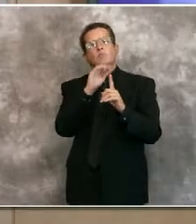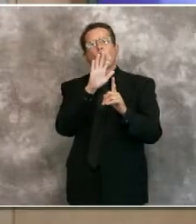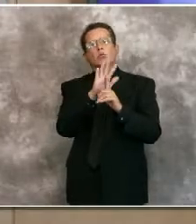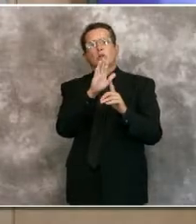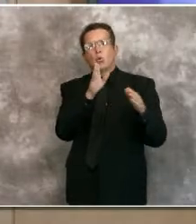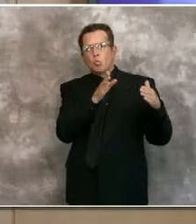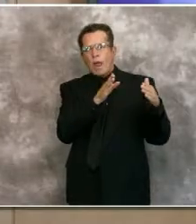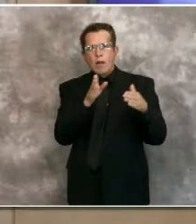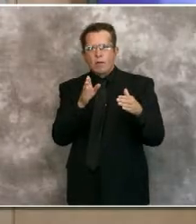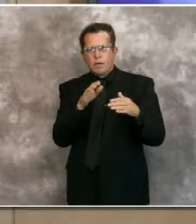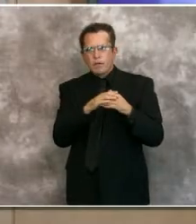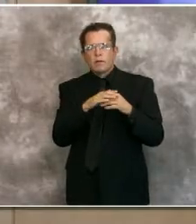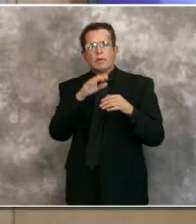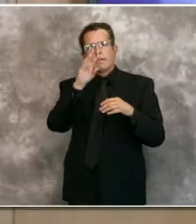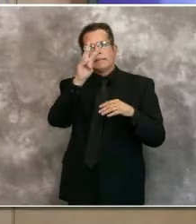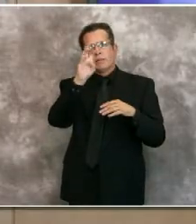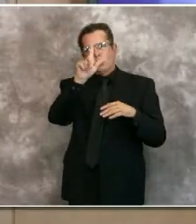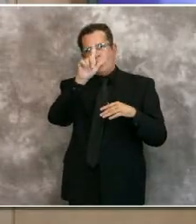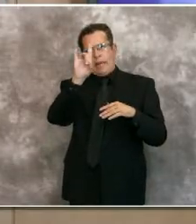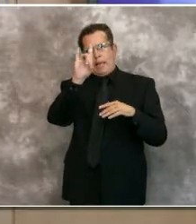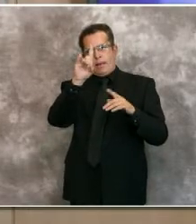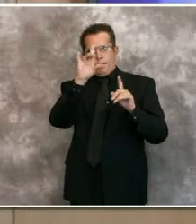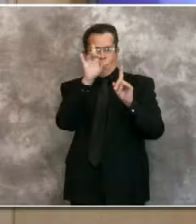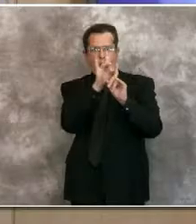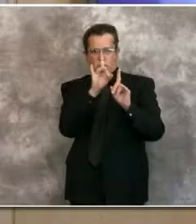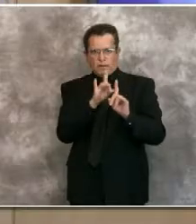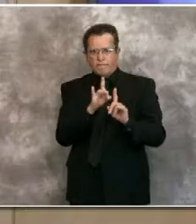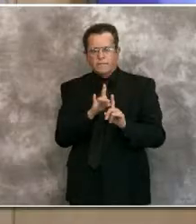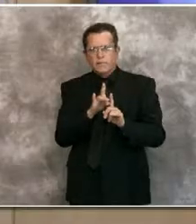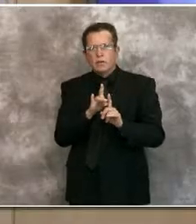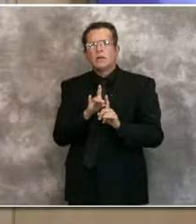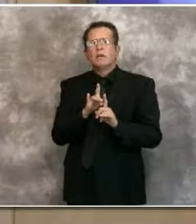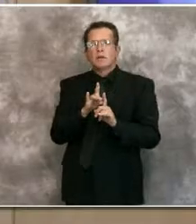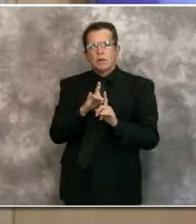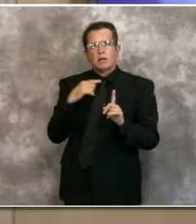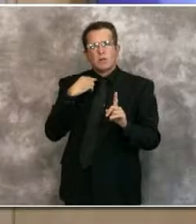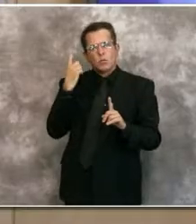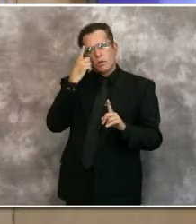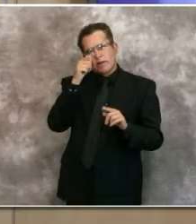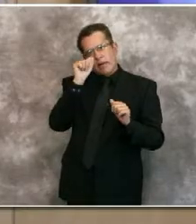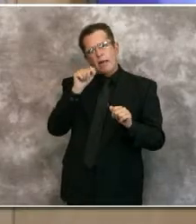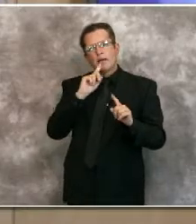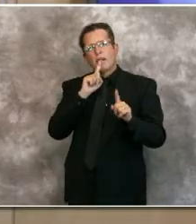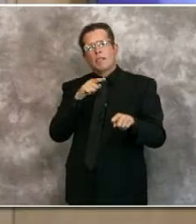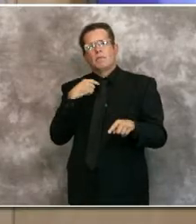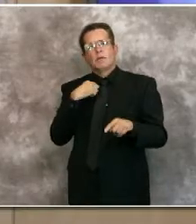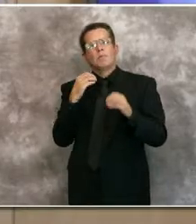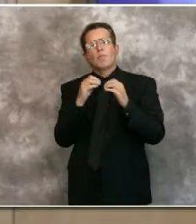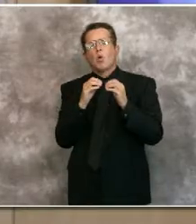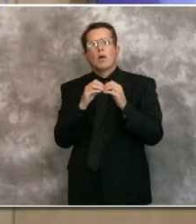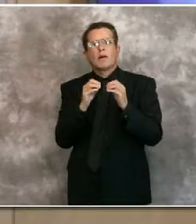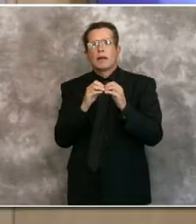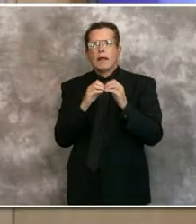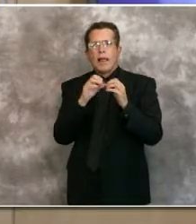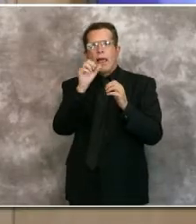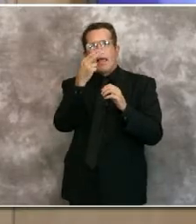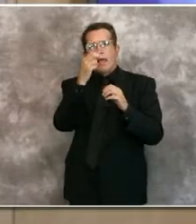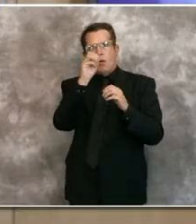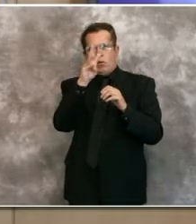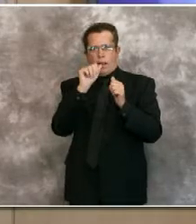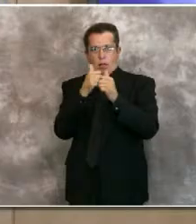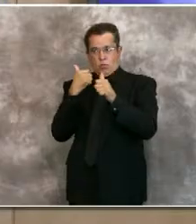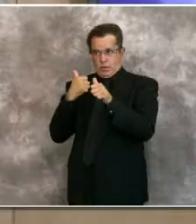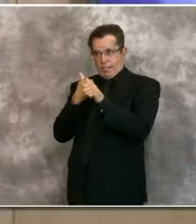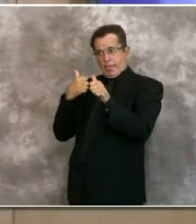the 628 positive tests that came back over the weekend? And I wonder if you can tell us a little bit more about how delayed those